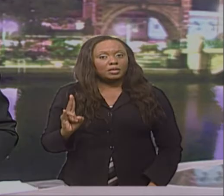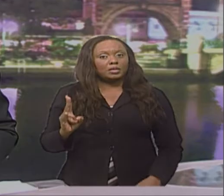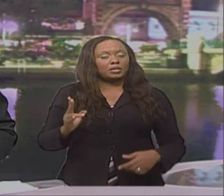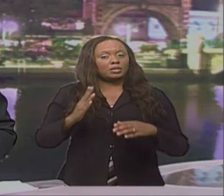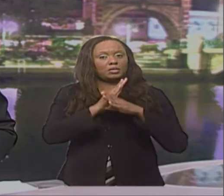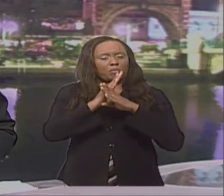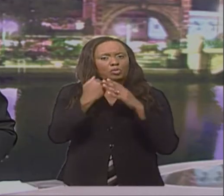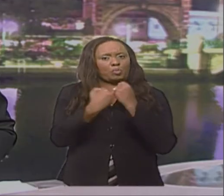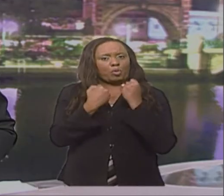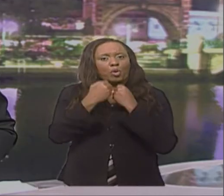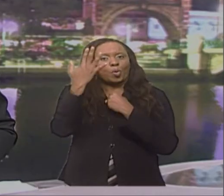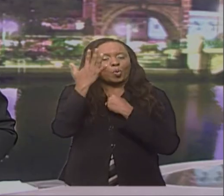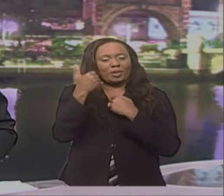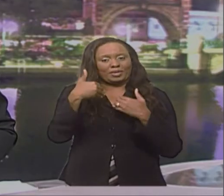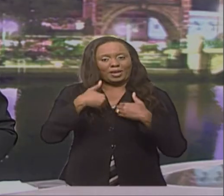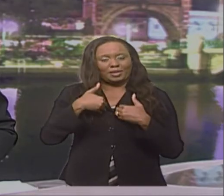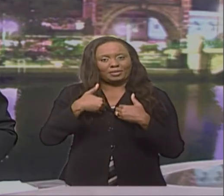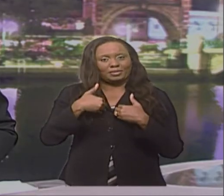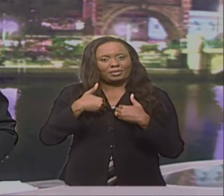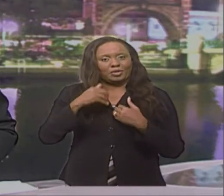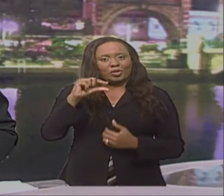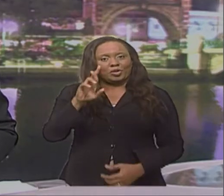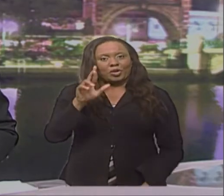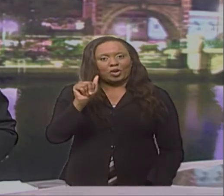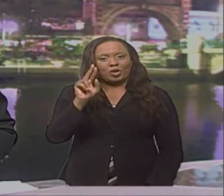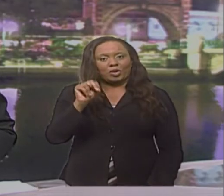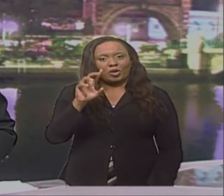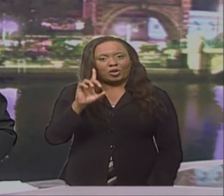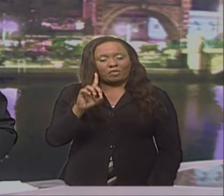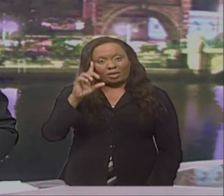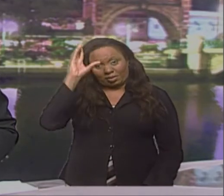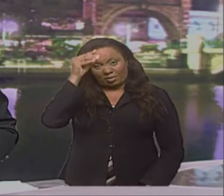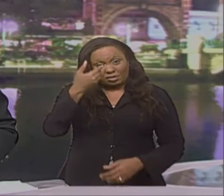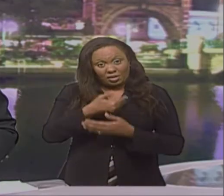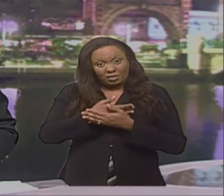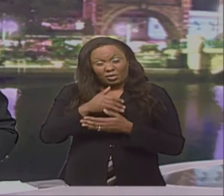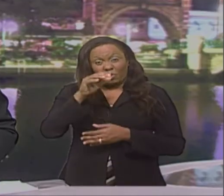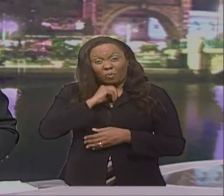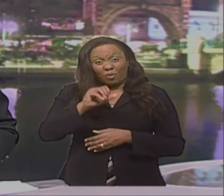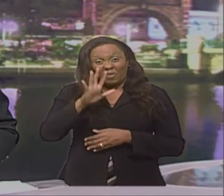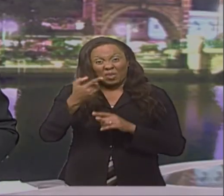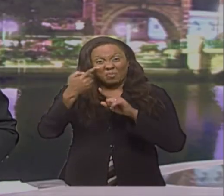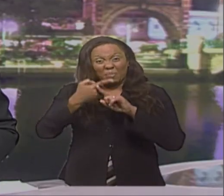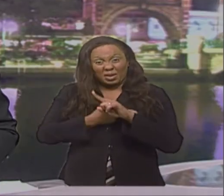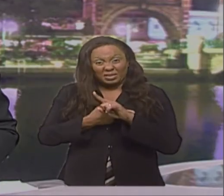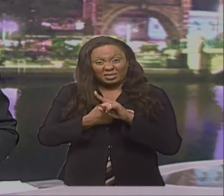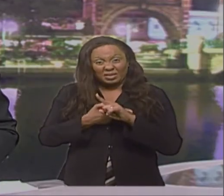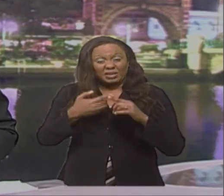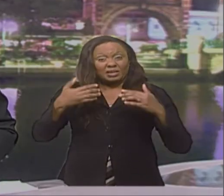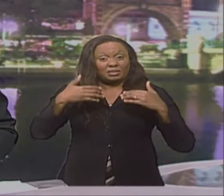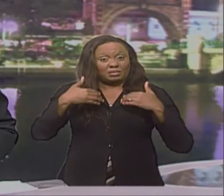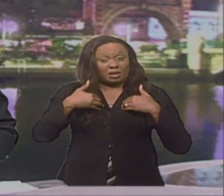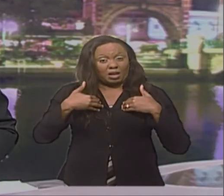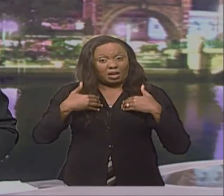was warned by police officers against jumping up in a band with her 5-month-old grandson on Carnival Monday. The woman was seen chipping